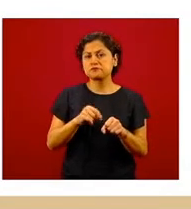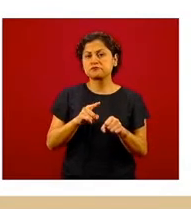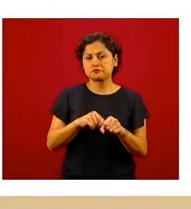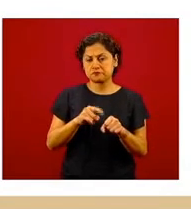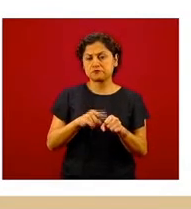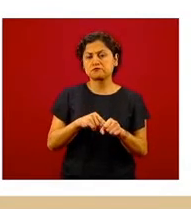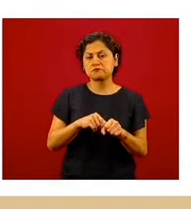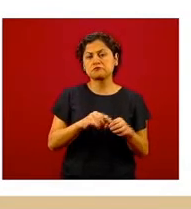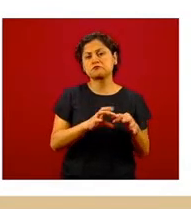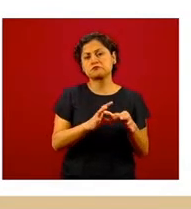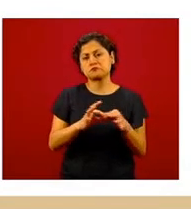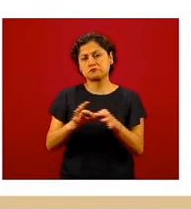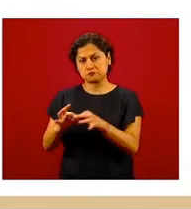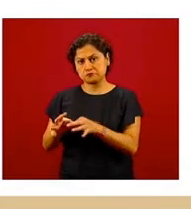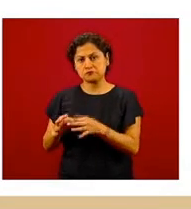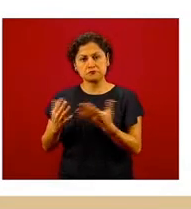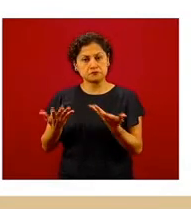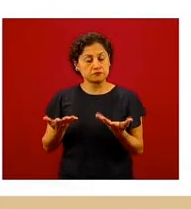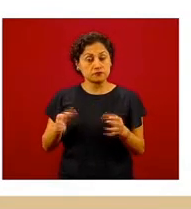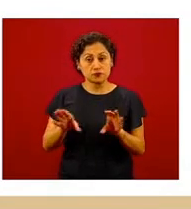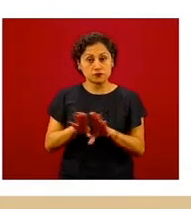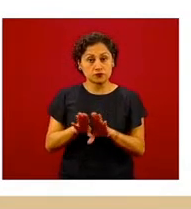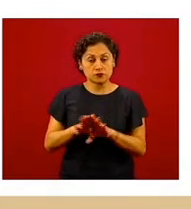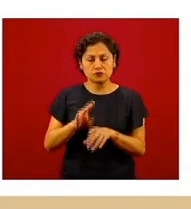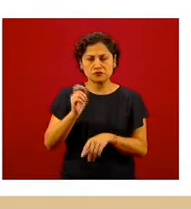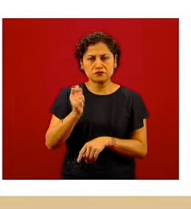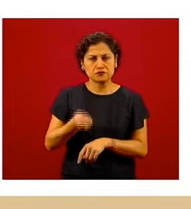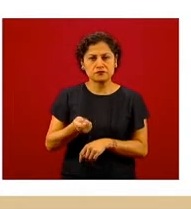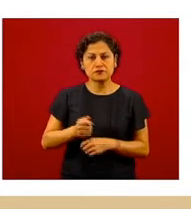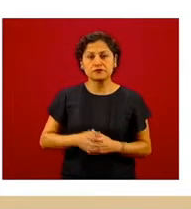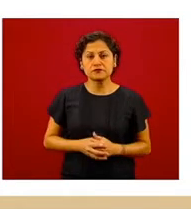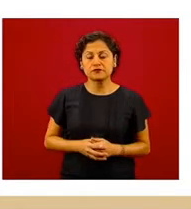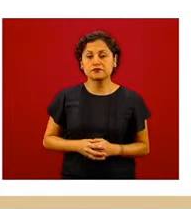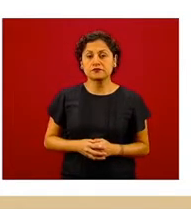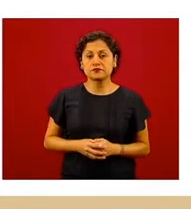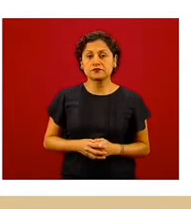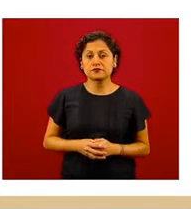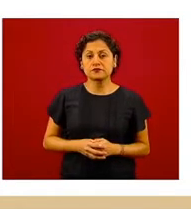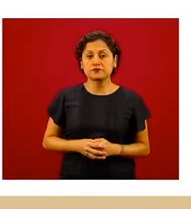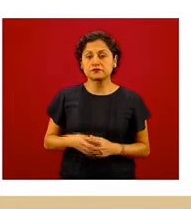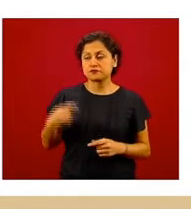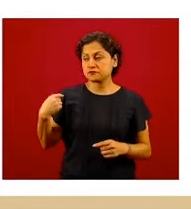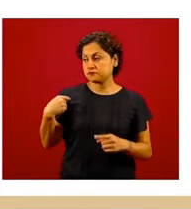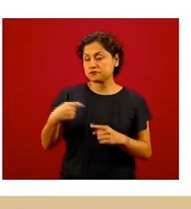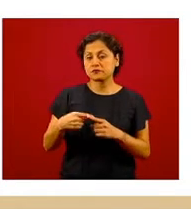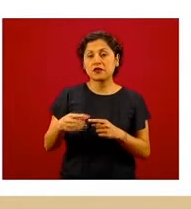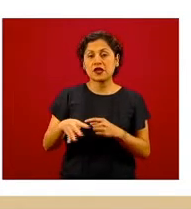very similar over recent days.